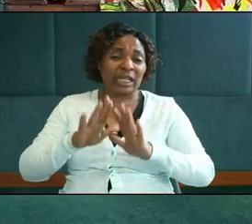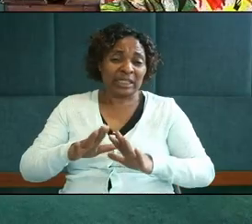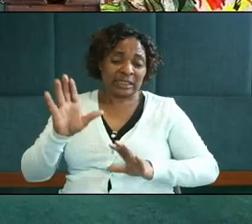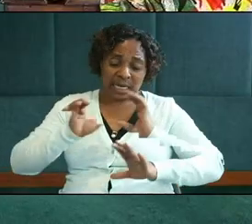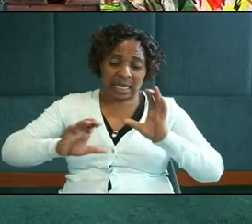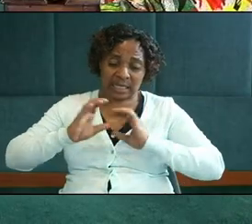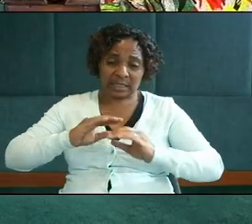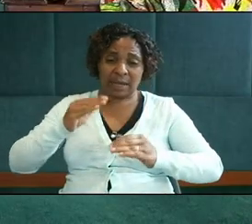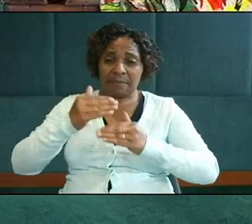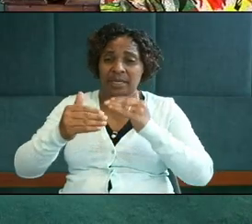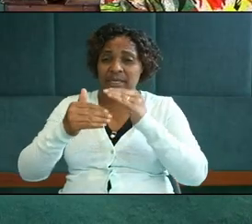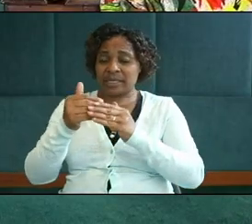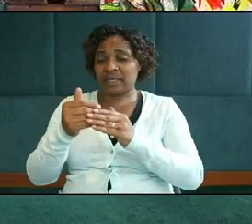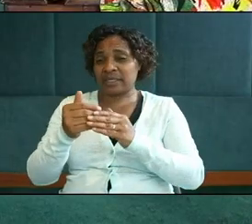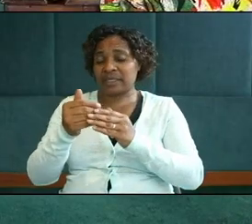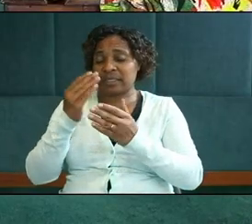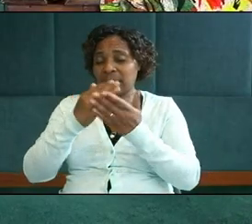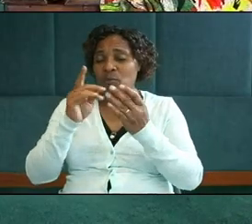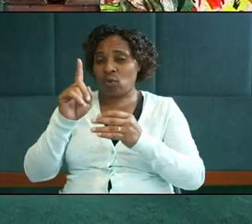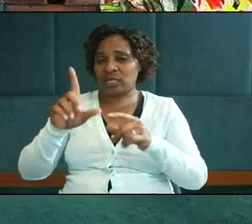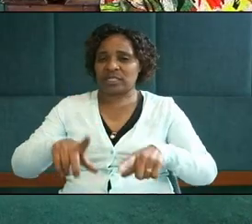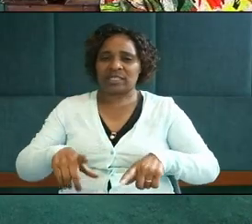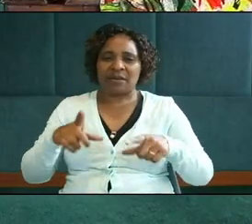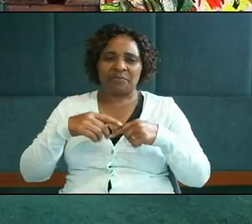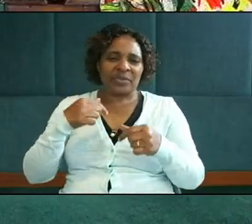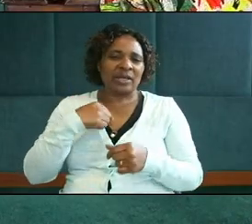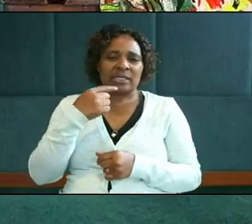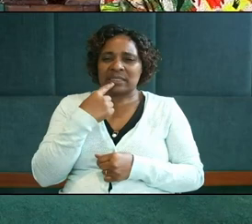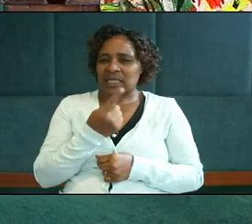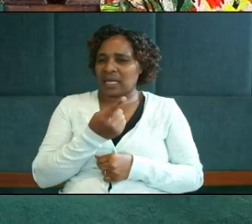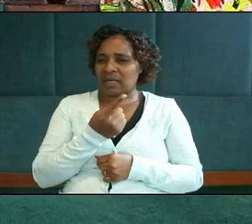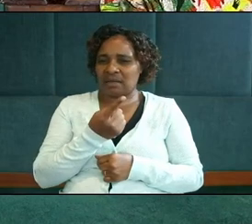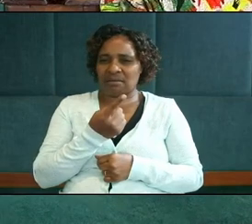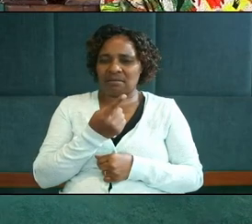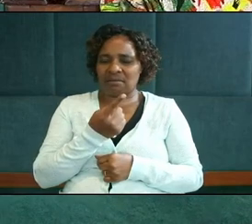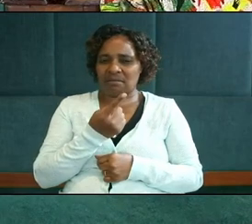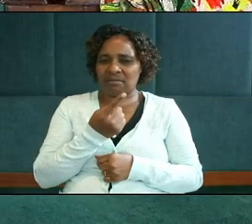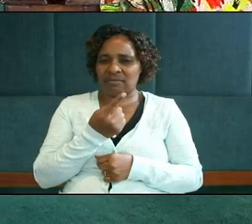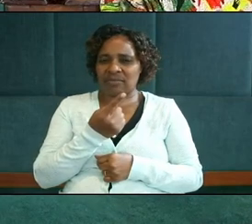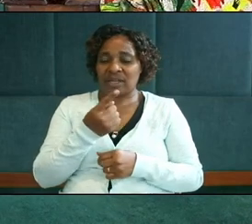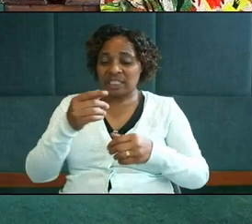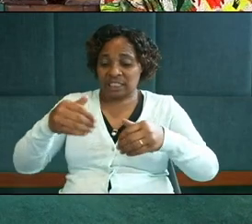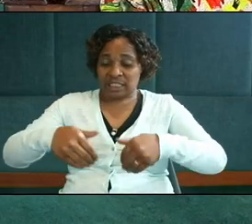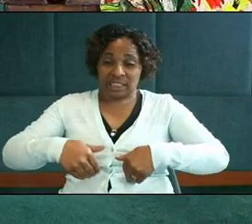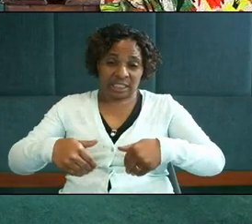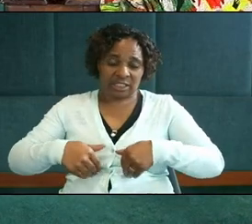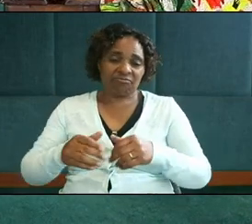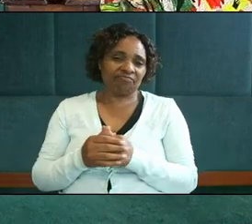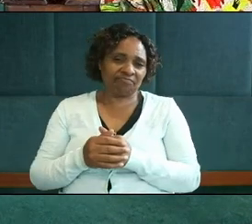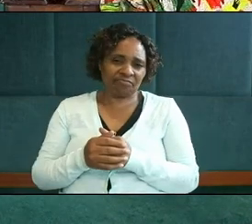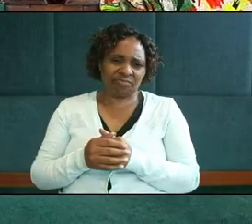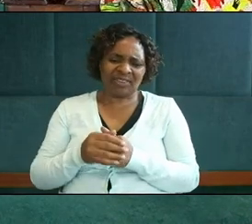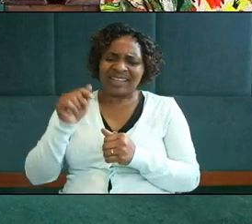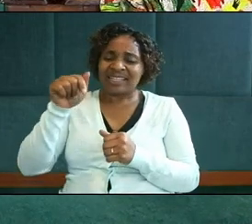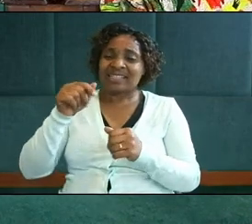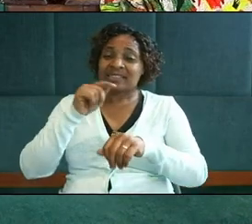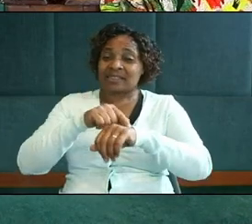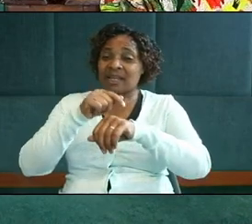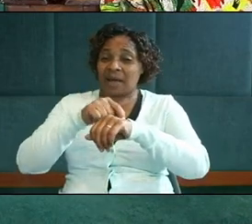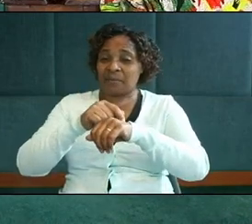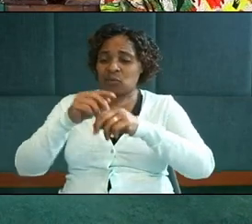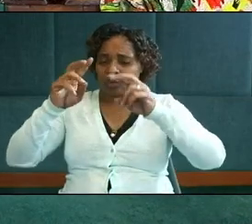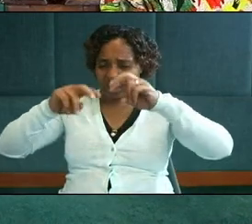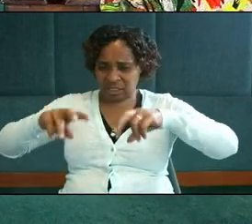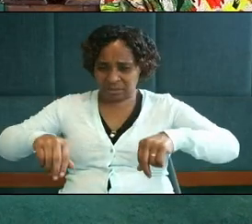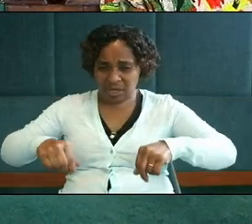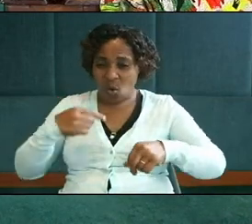life? For character building? Yes. I'd say probably teenage years, mm-hmm. because at that point, they're trying to discover who